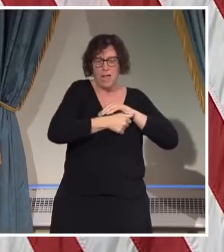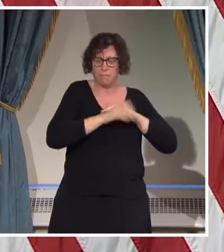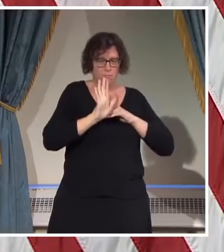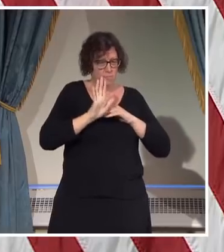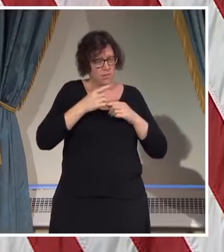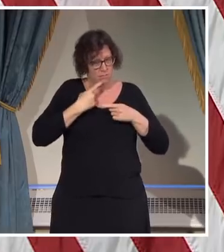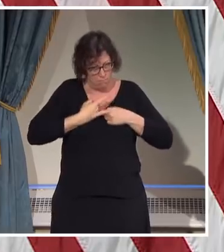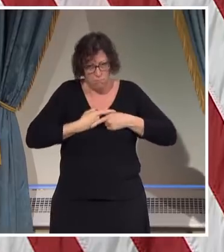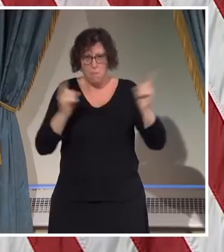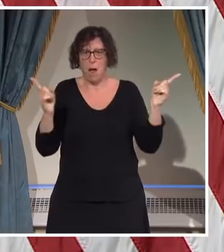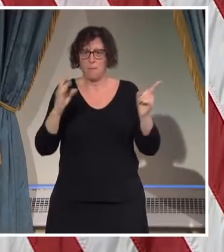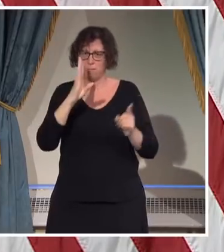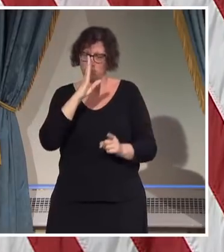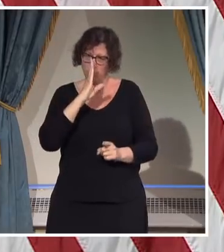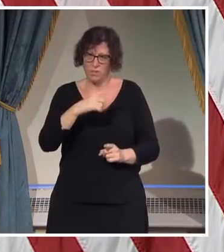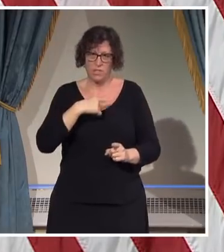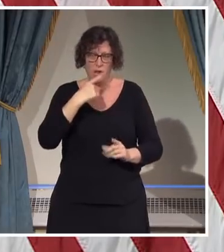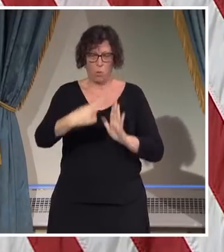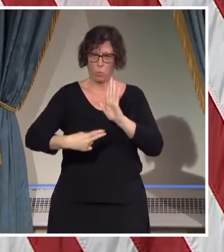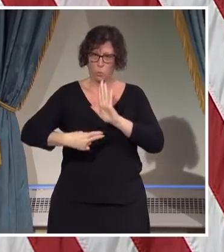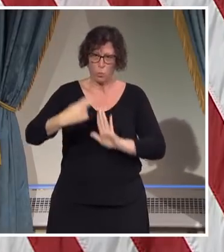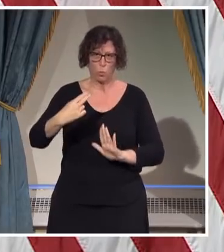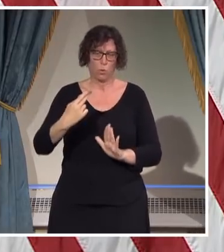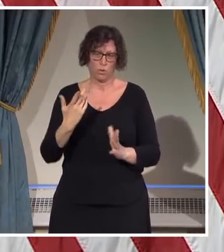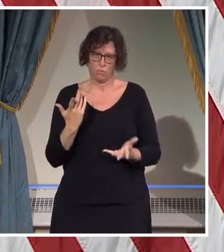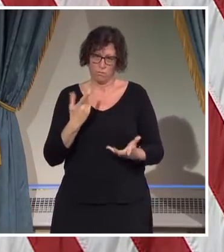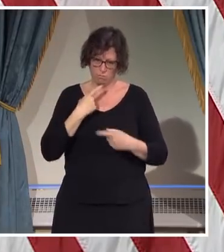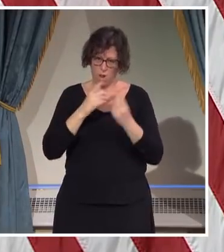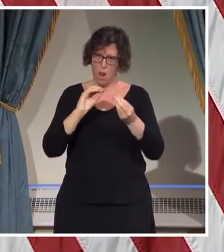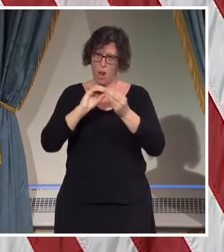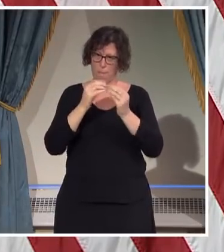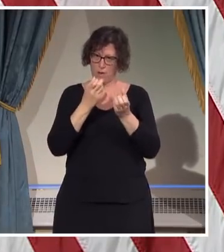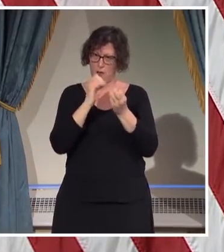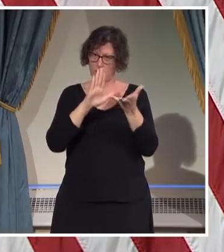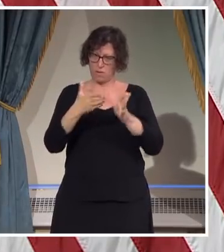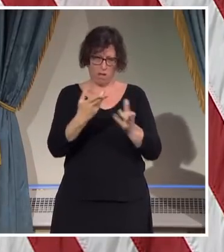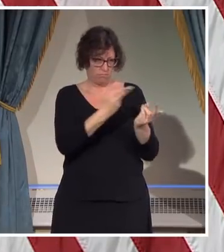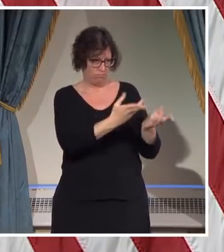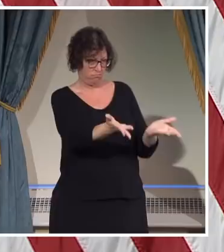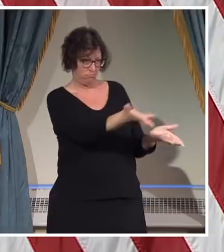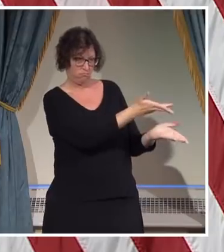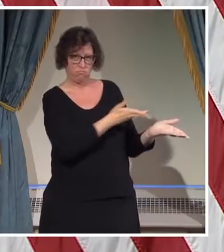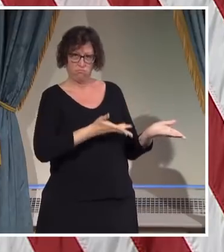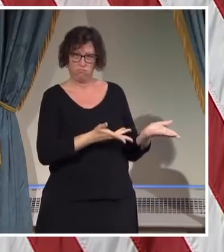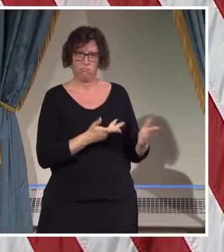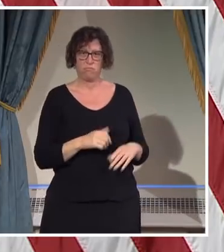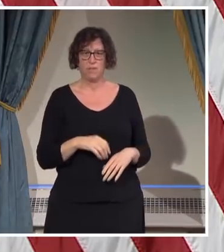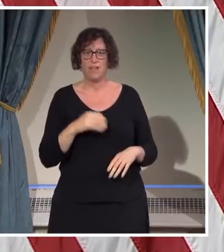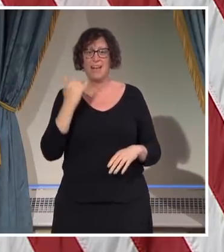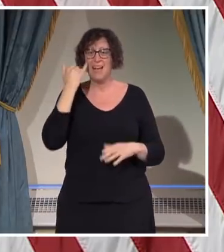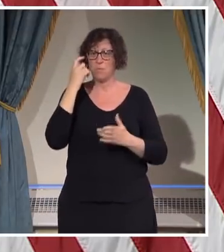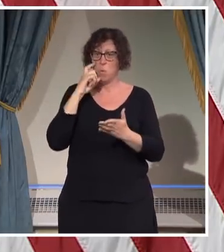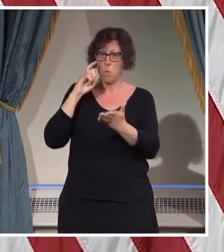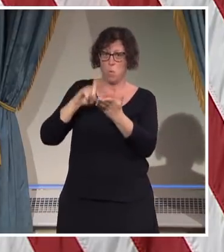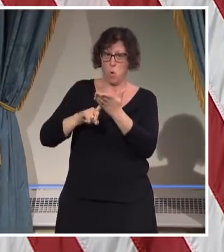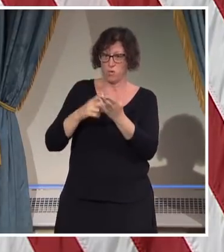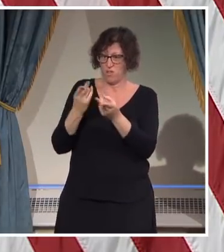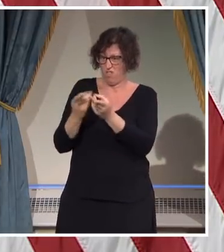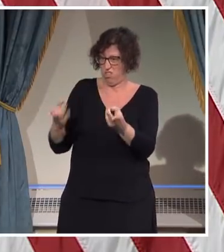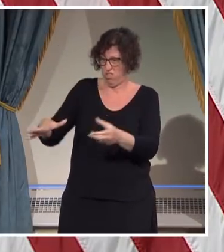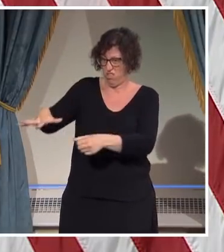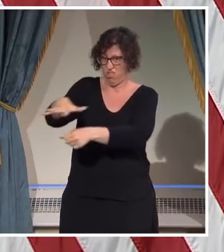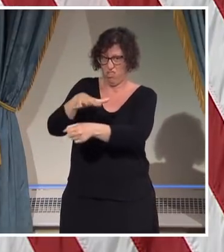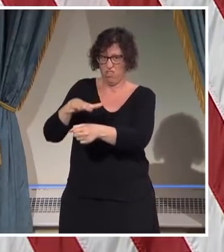strong emotional button, obviously. We're all humans. It's a very troubling thing to see, and it makes it kind of very